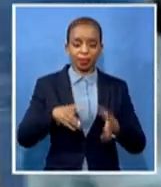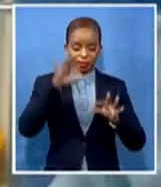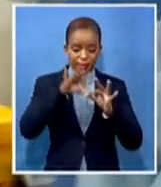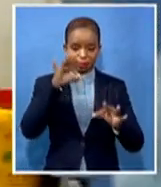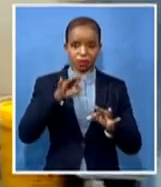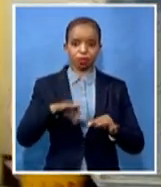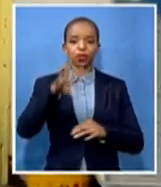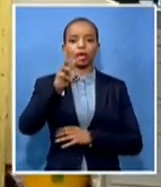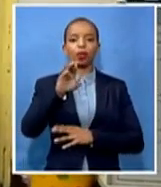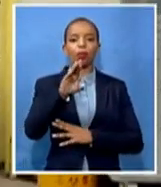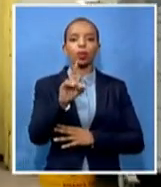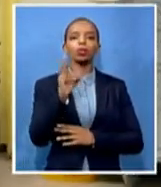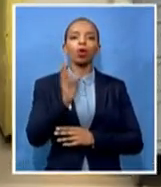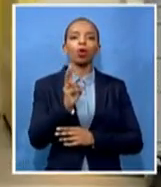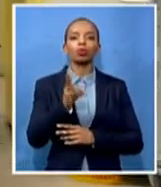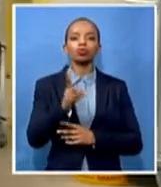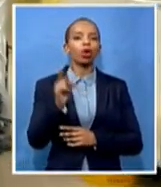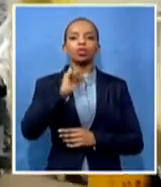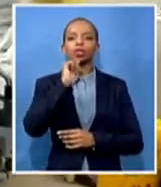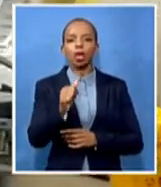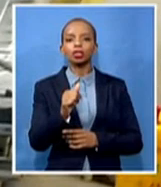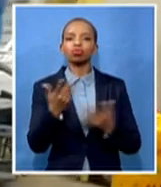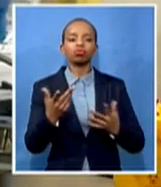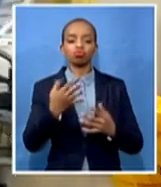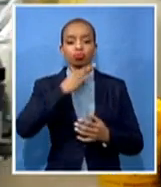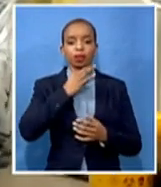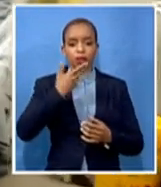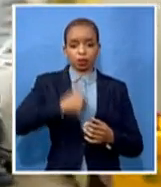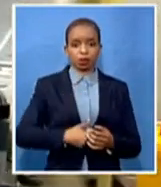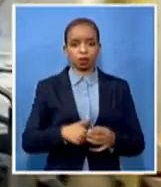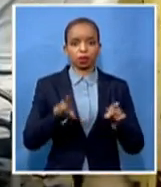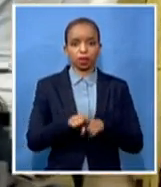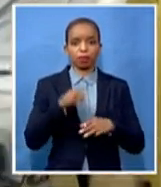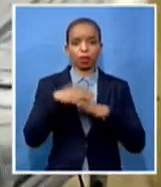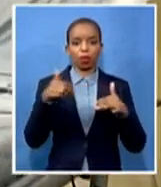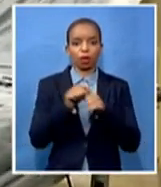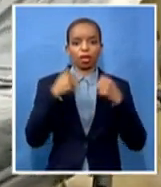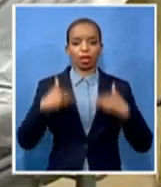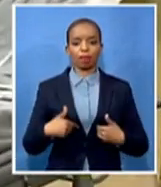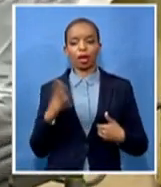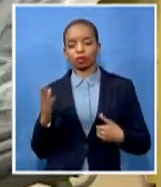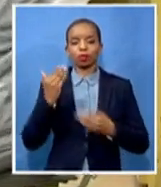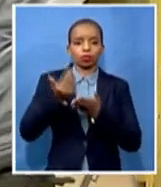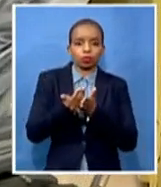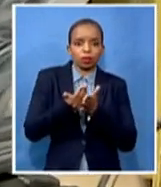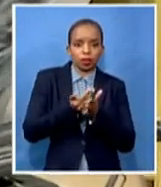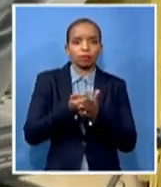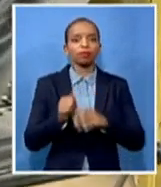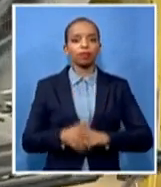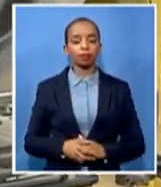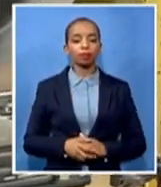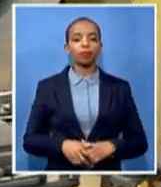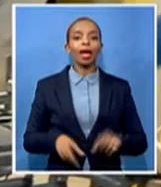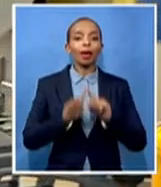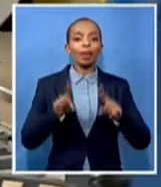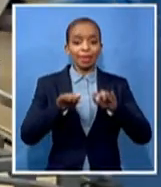journalist Tulo Manare, pertaining to this particular area where some of the high-risk patients are being brought in.